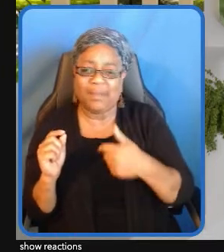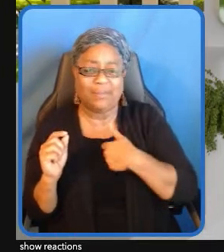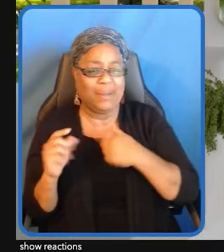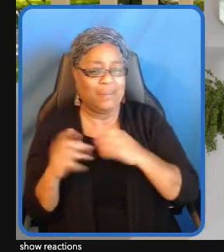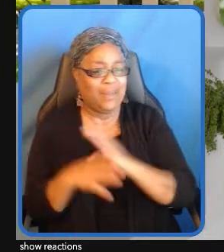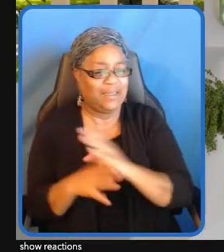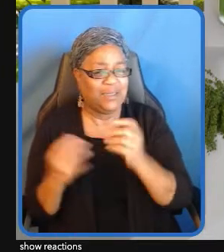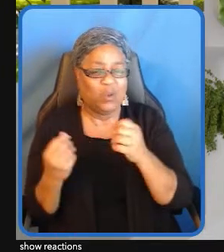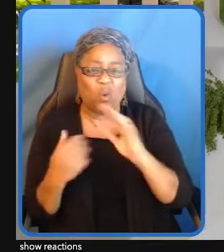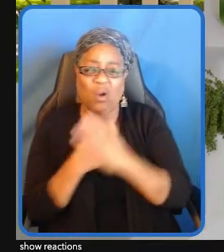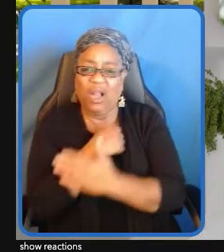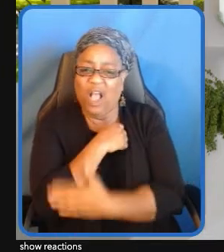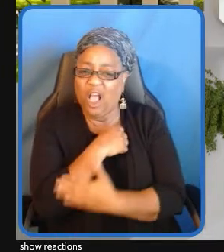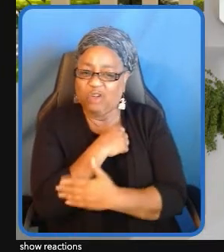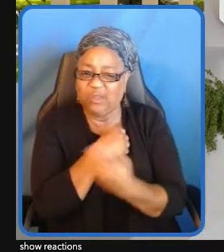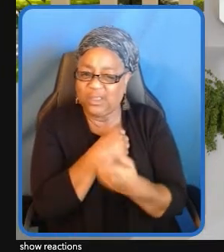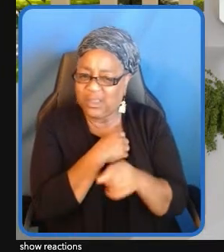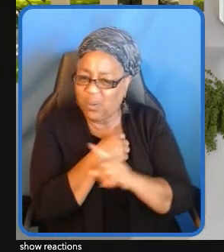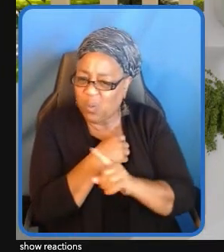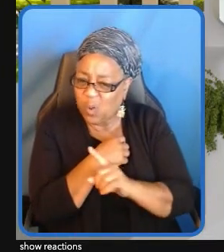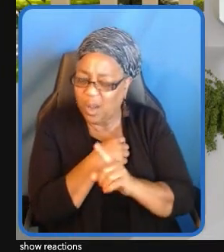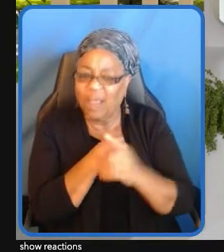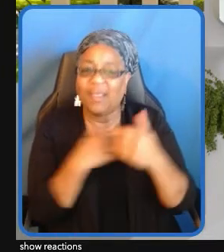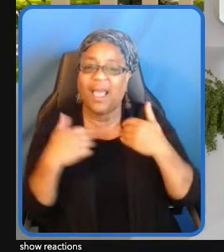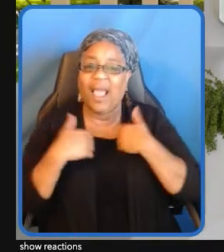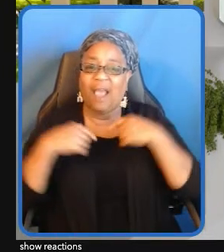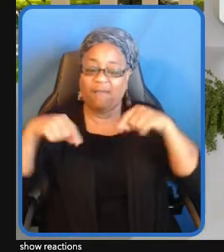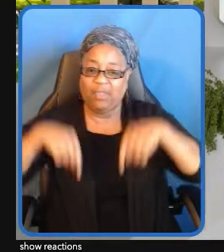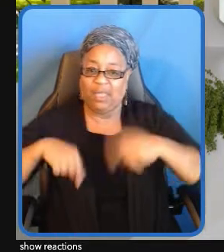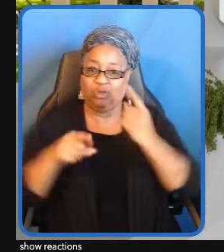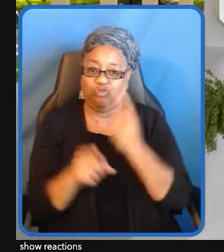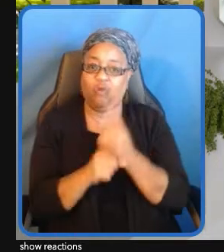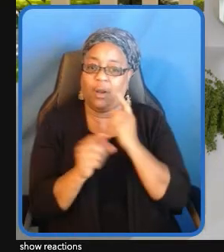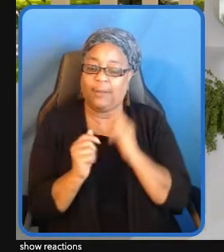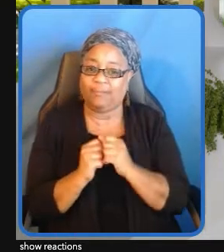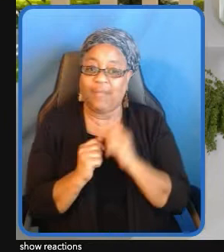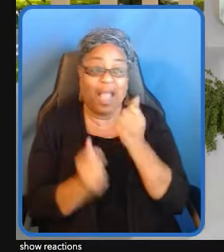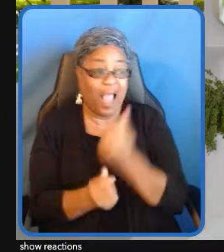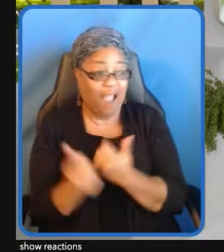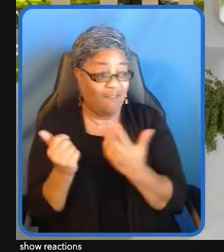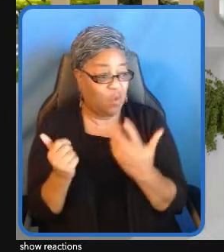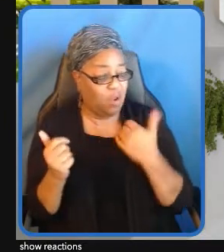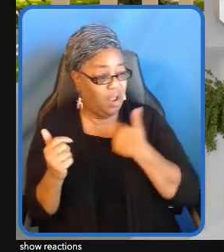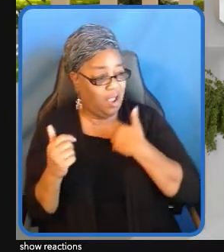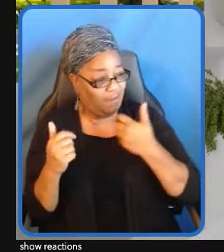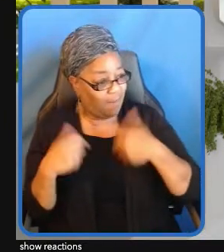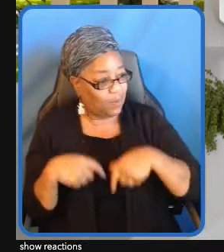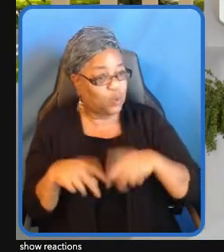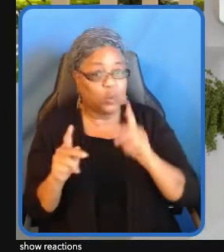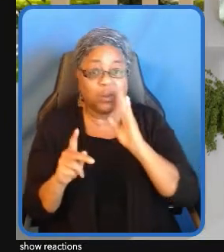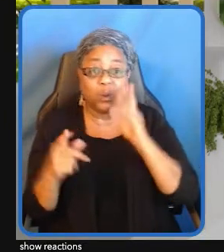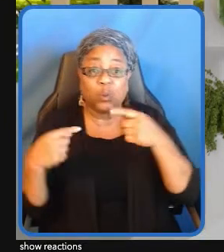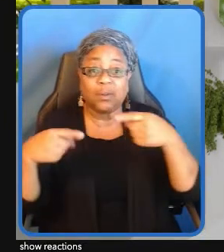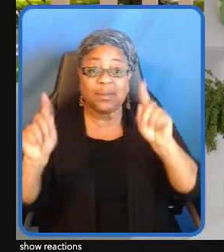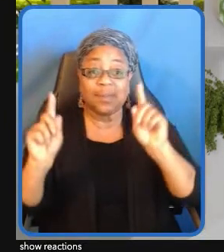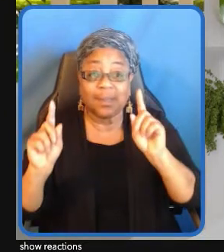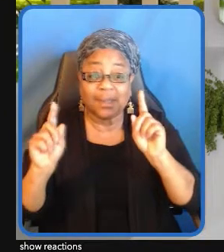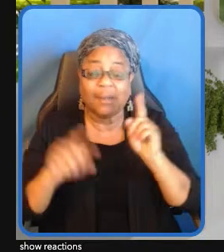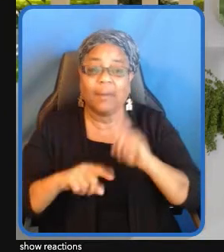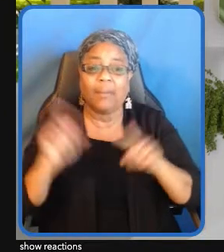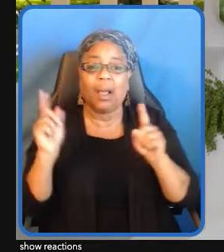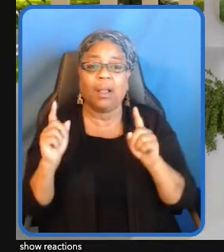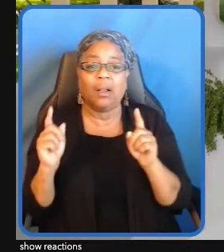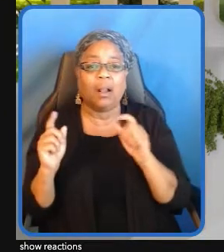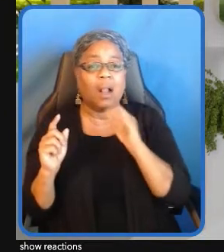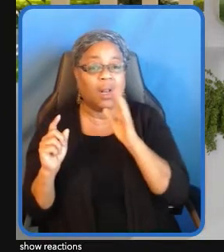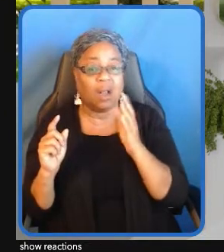or a country somewhere that's got this right, you know, where everyone has got a great chance to succeed. But none of us